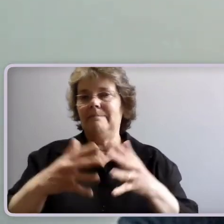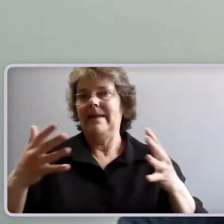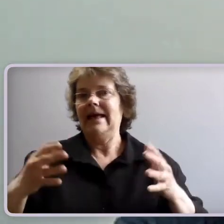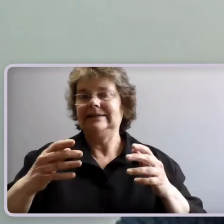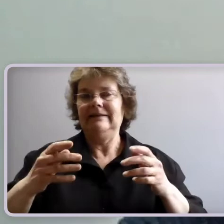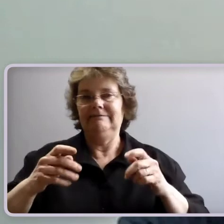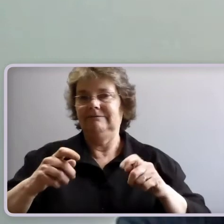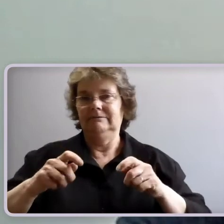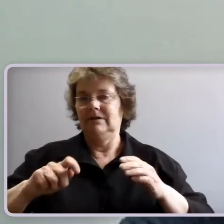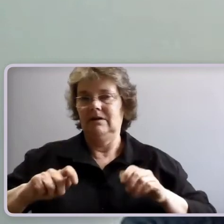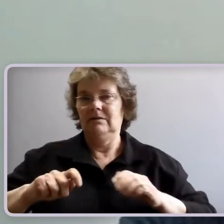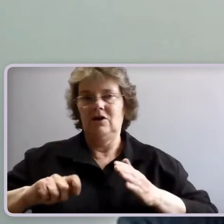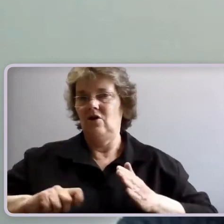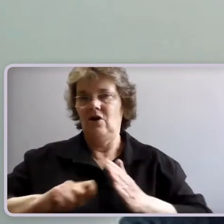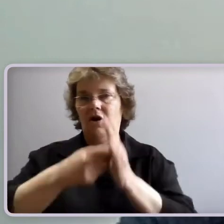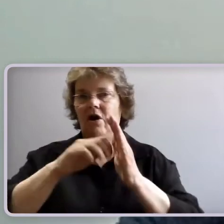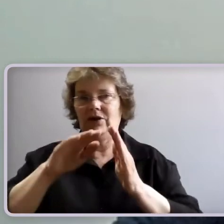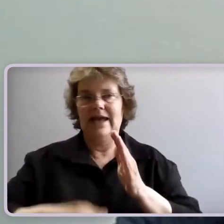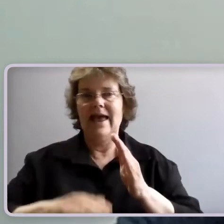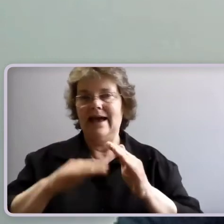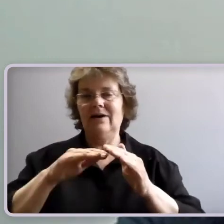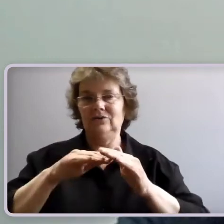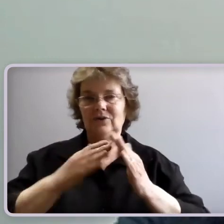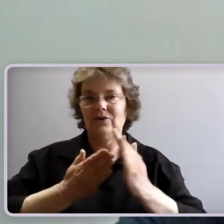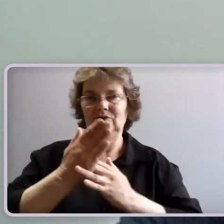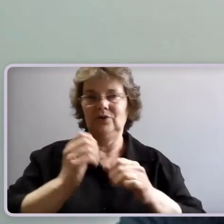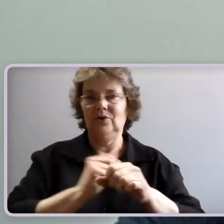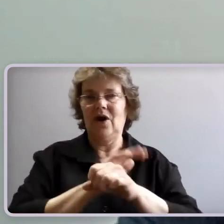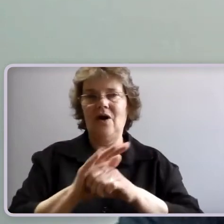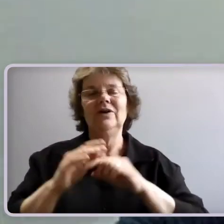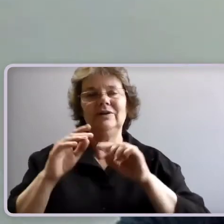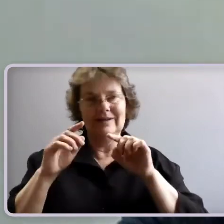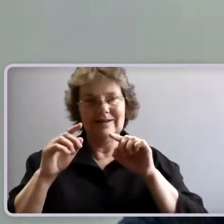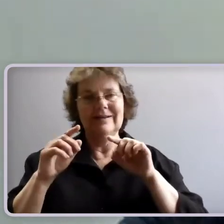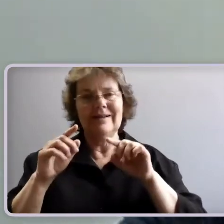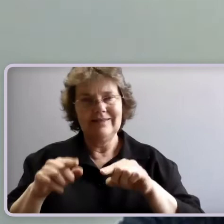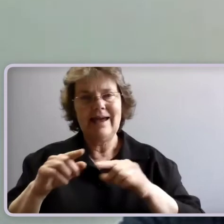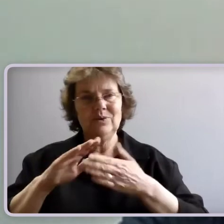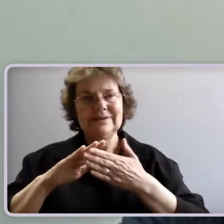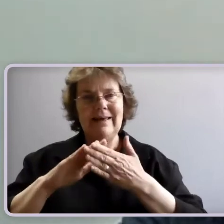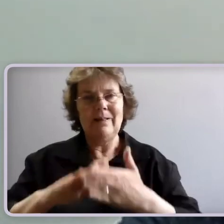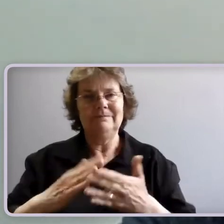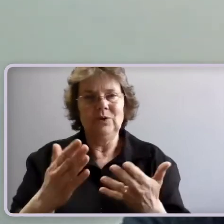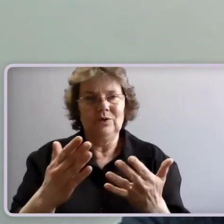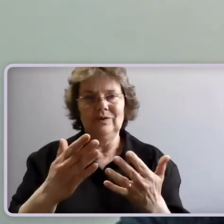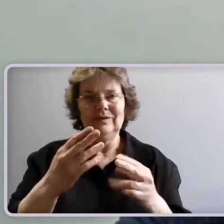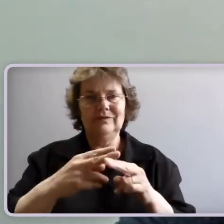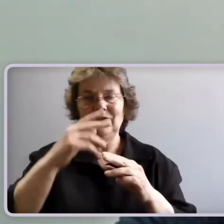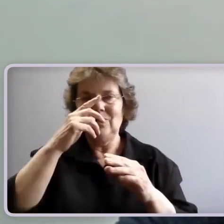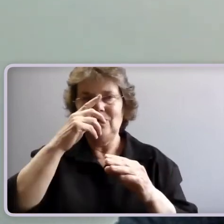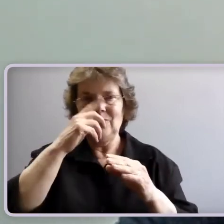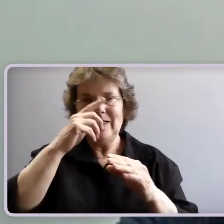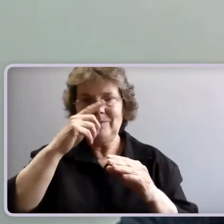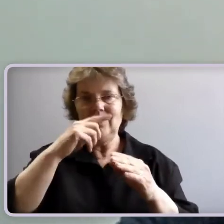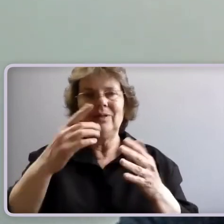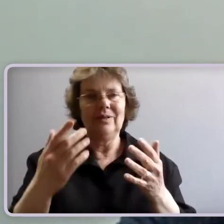so helpful to keep people sane. And people are FaceTiming their families still. And I